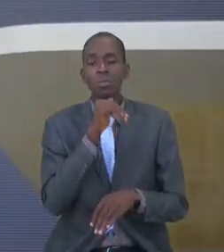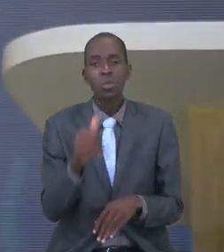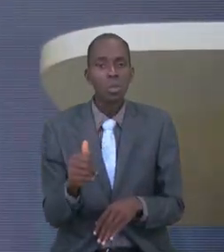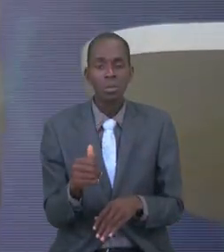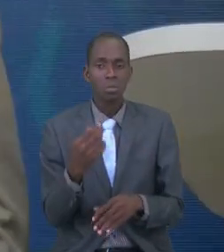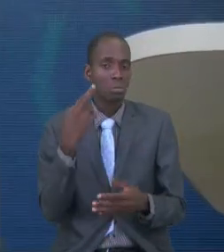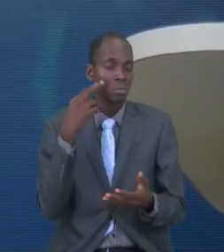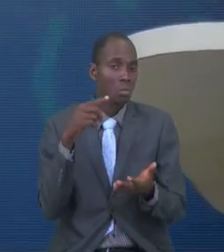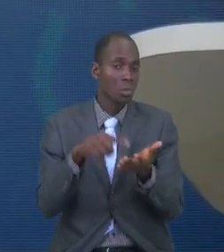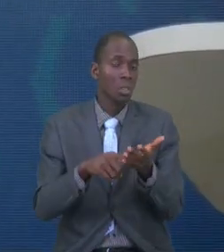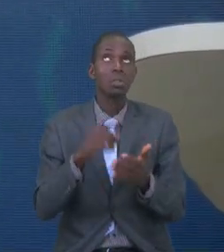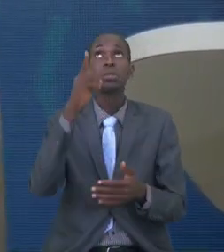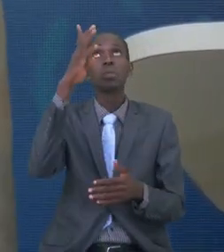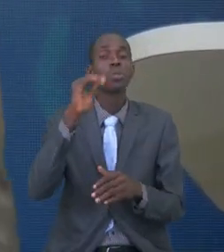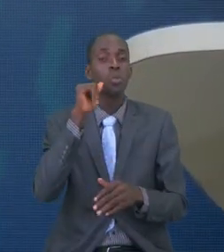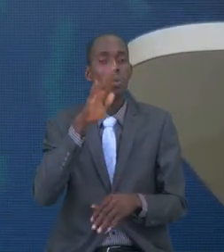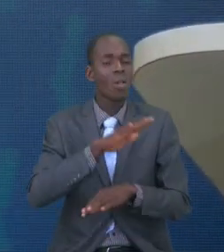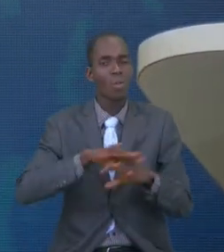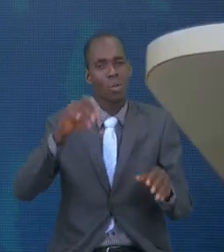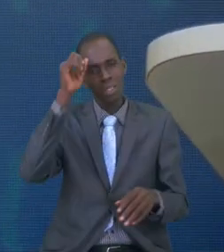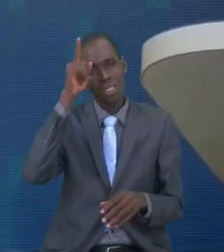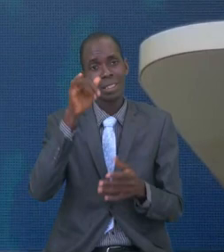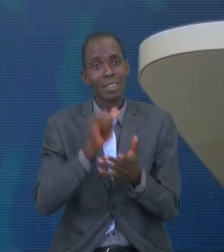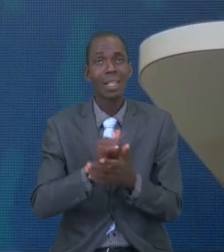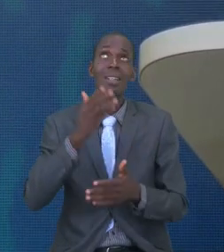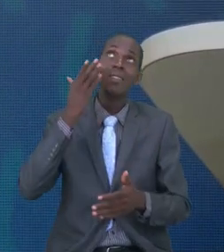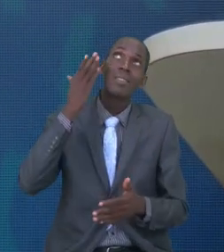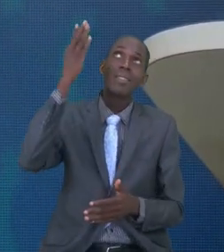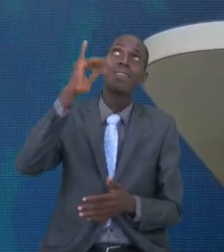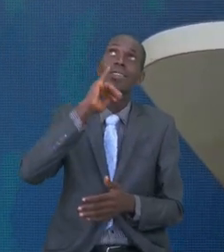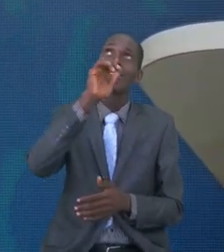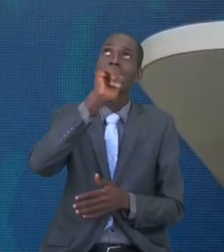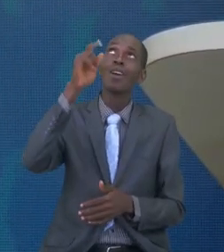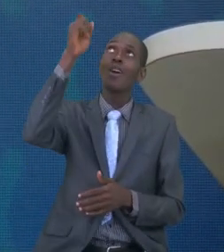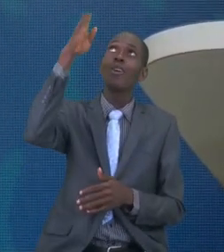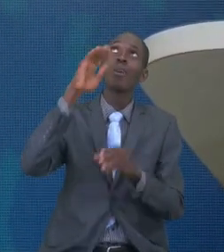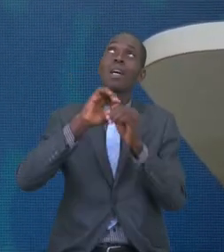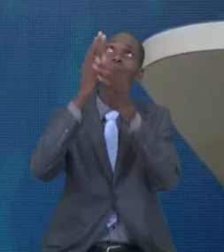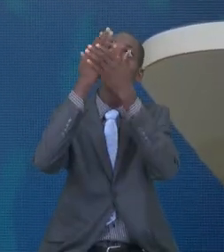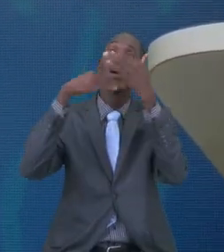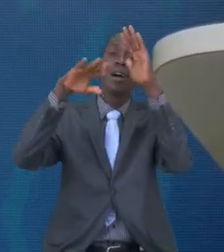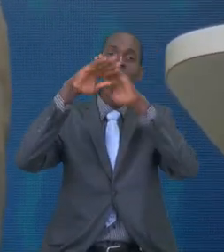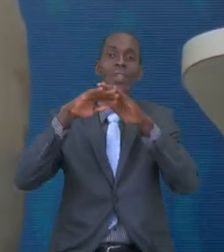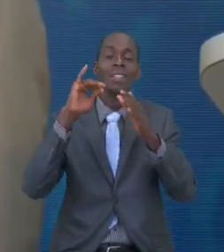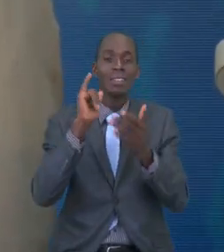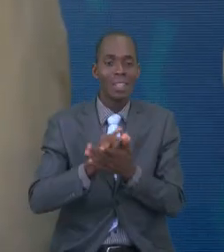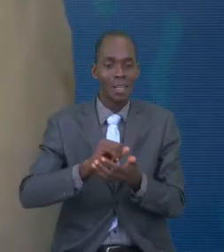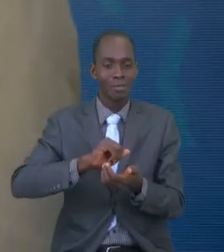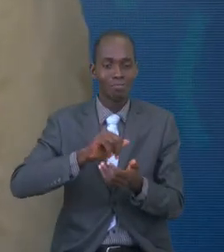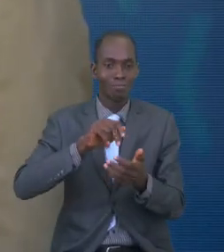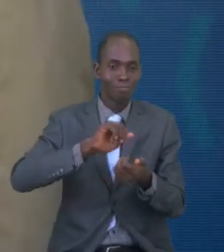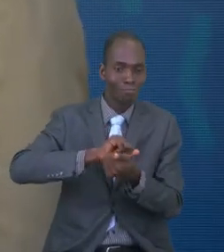She didn't understand there is a God in heaven that drowned Pharaoh and